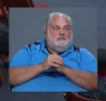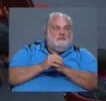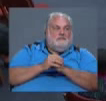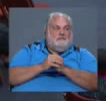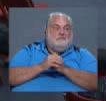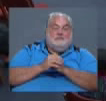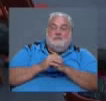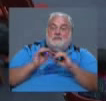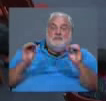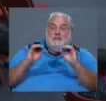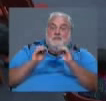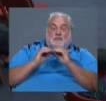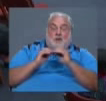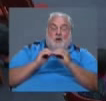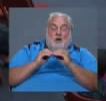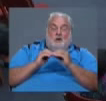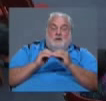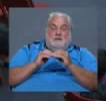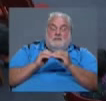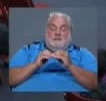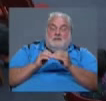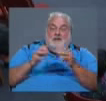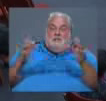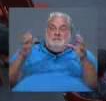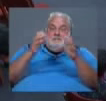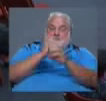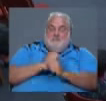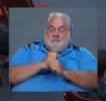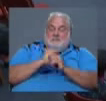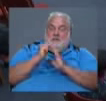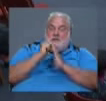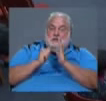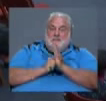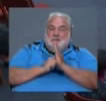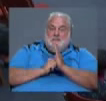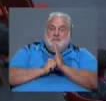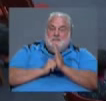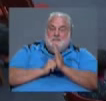And if there's nothing else, that concludes our agenda.